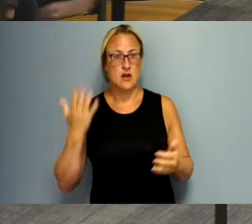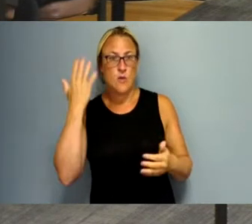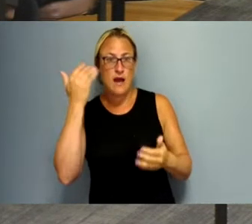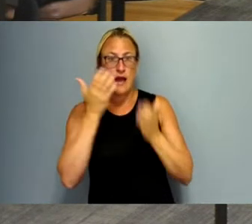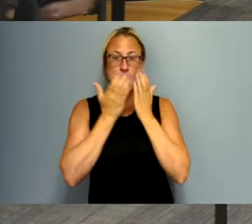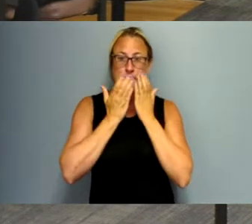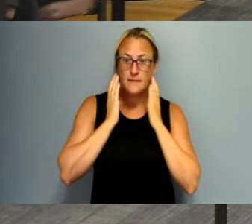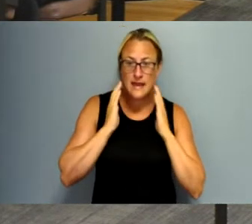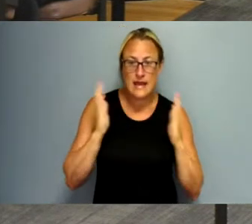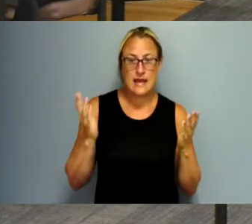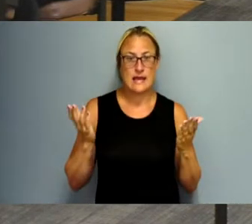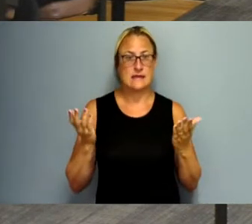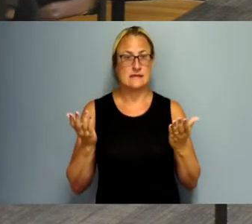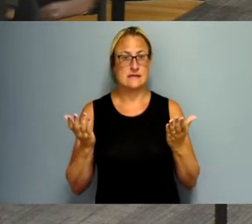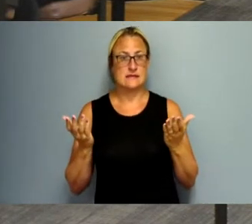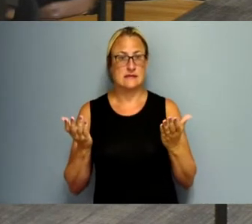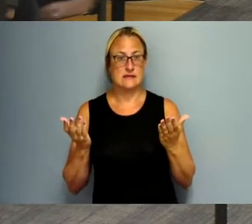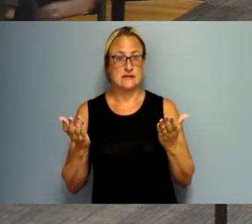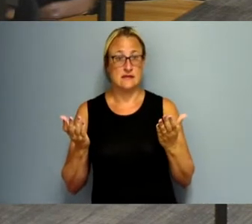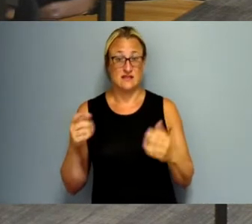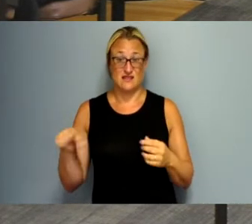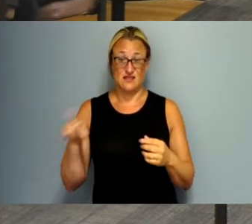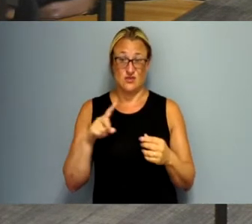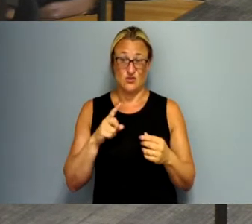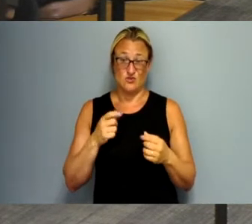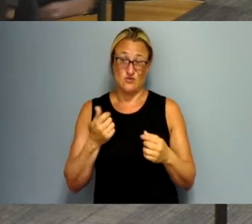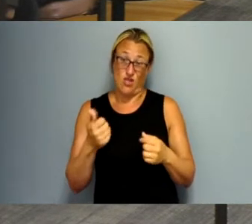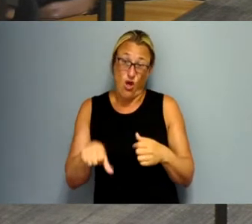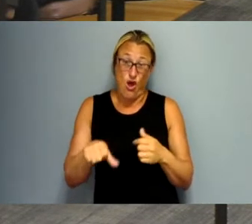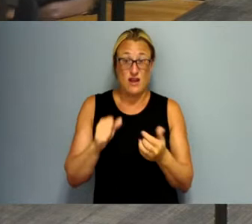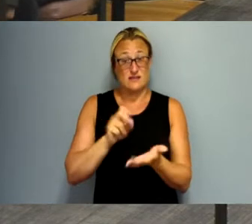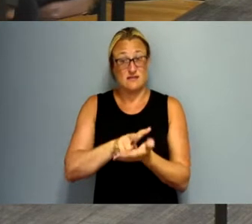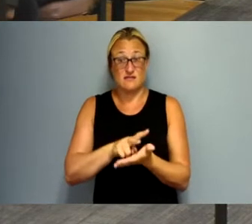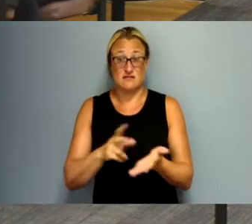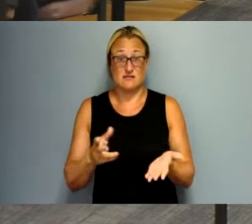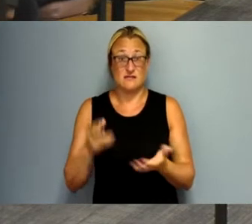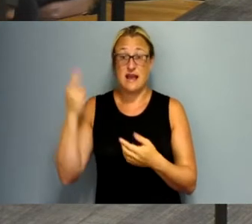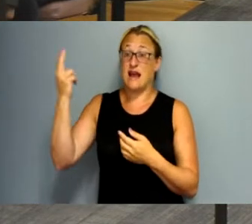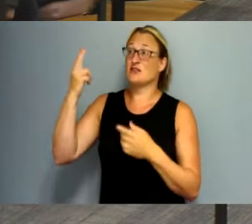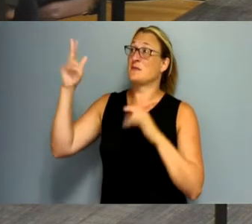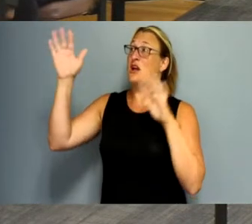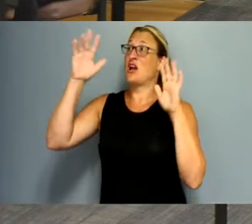masked. You lost. You lost in Harrisburg.